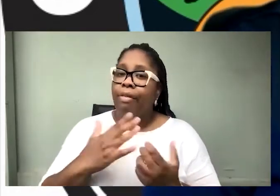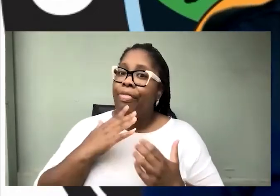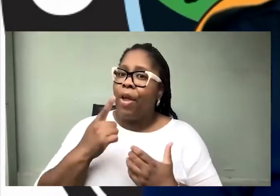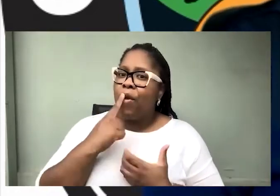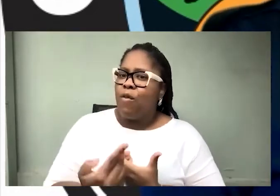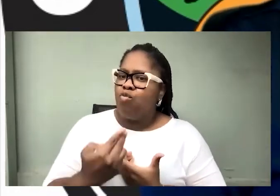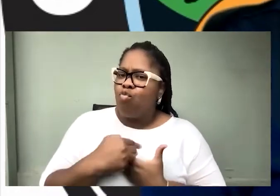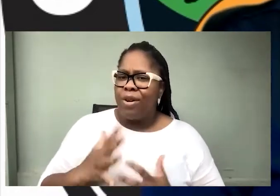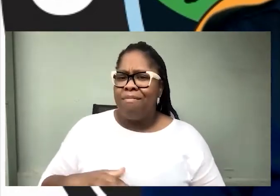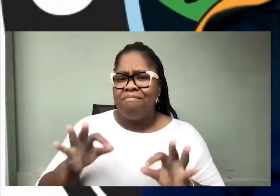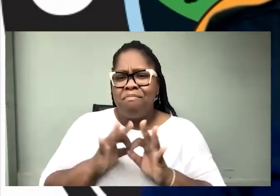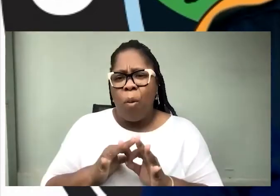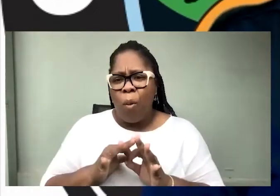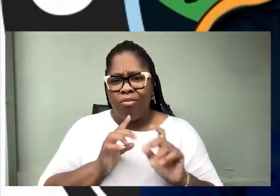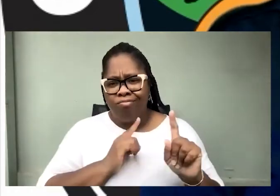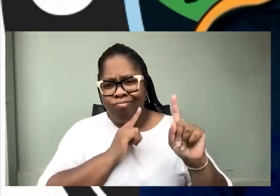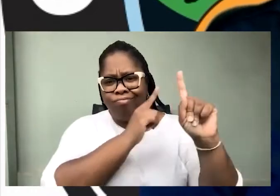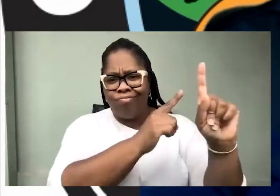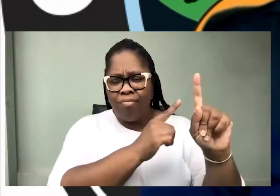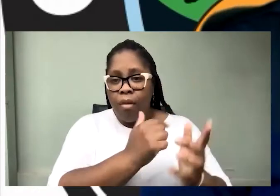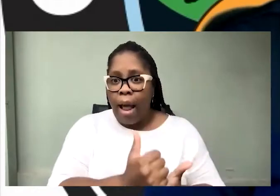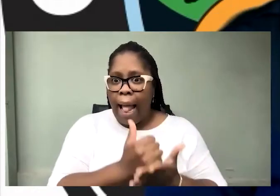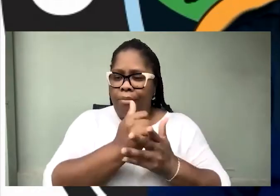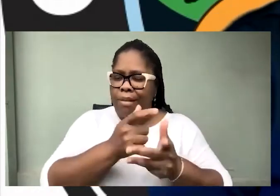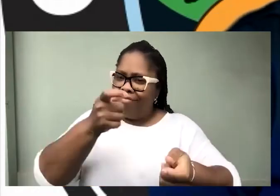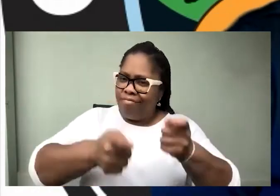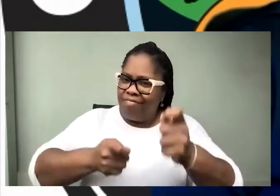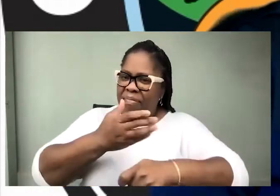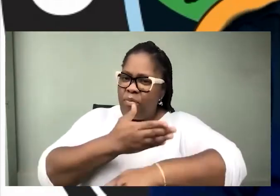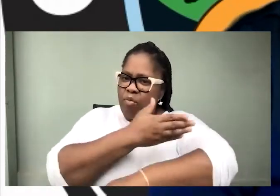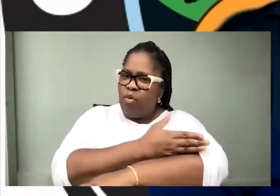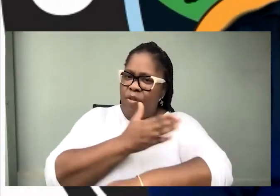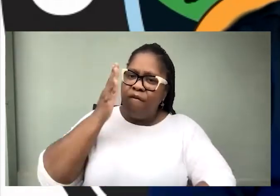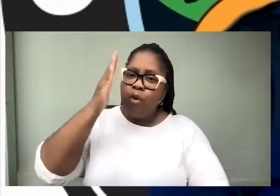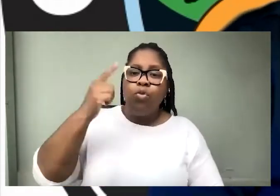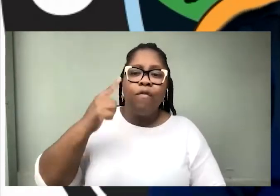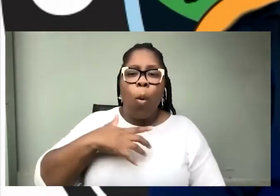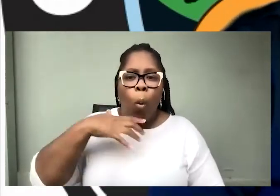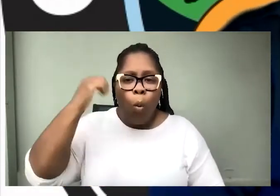initiative and for helping to shape the future of aging in California.